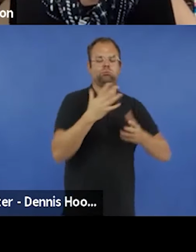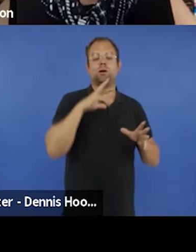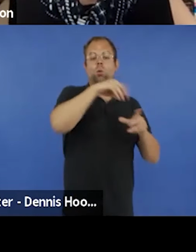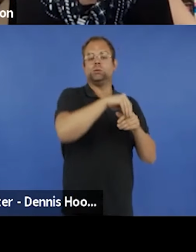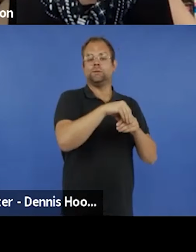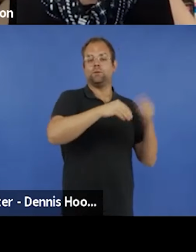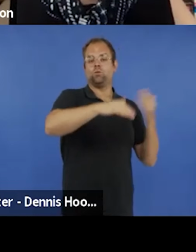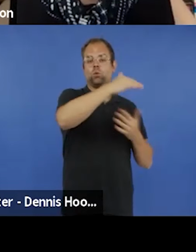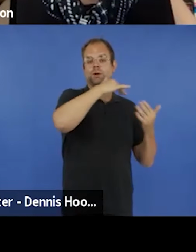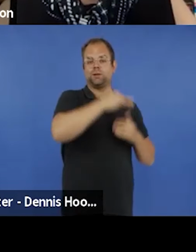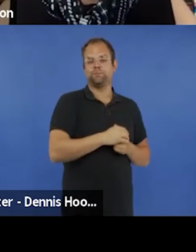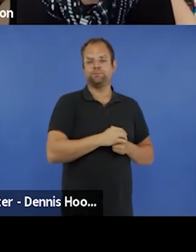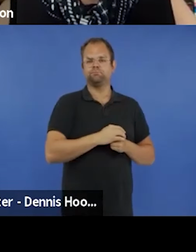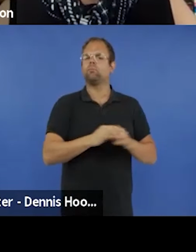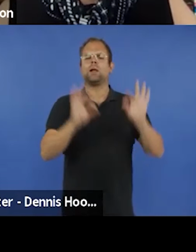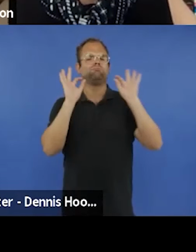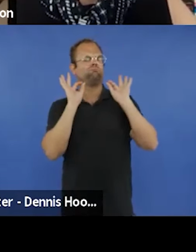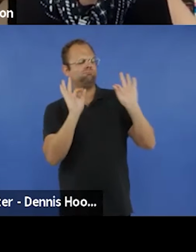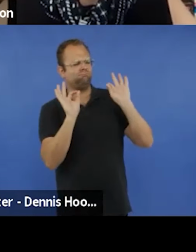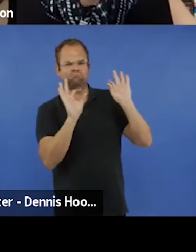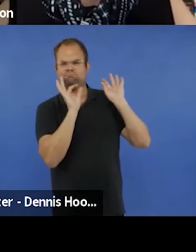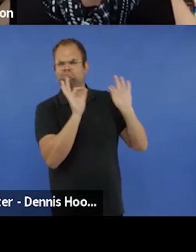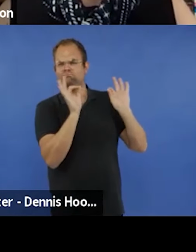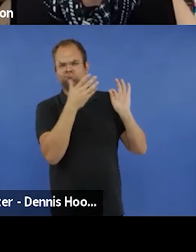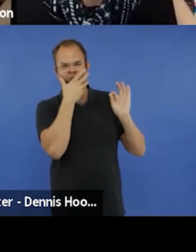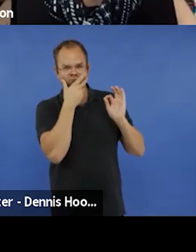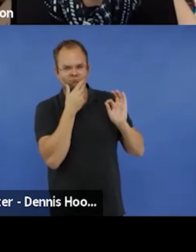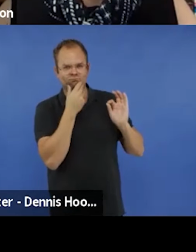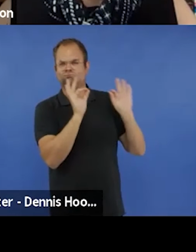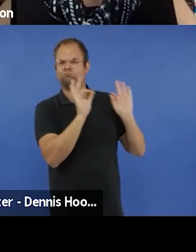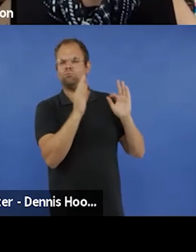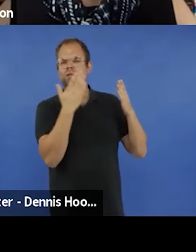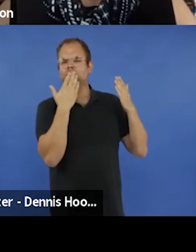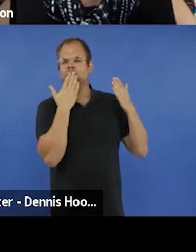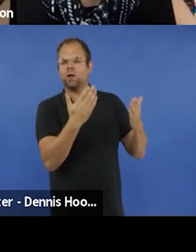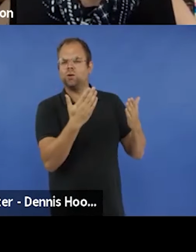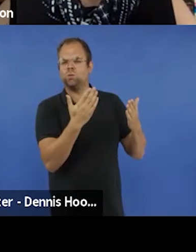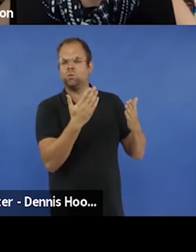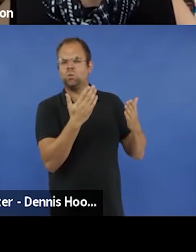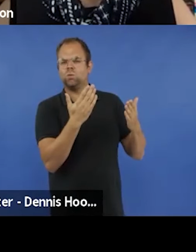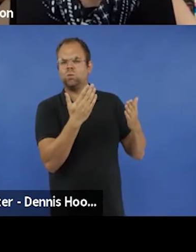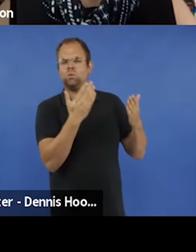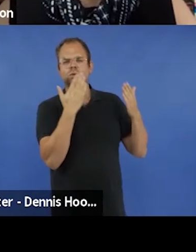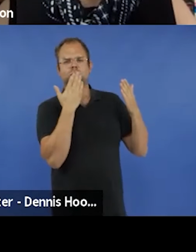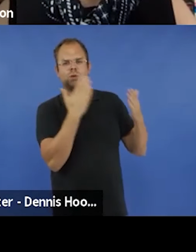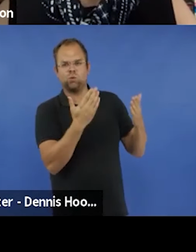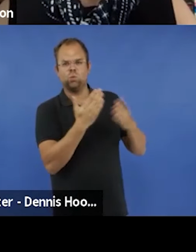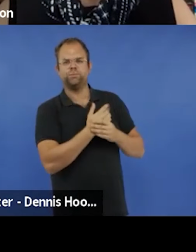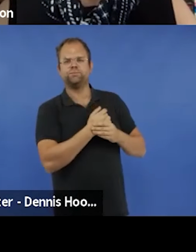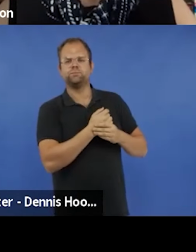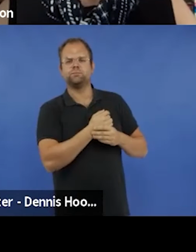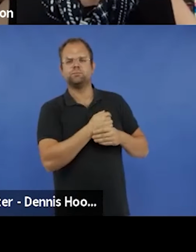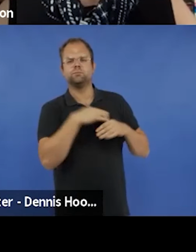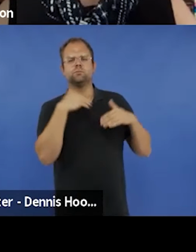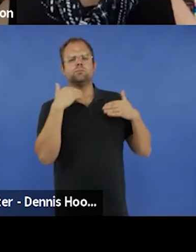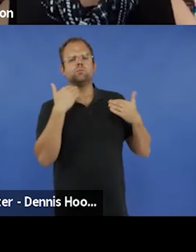really locally driven, locally responsive, not an inflexible framework that we're putting into place. Sorry, just one more thing